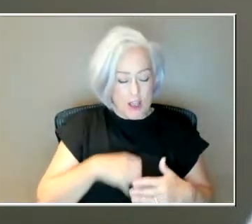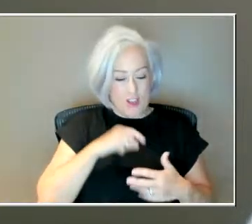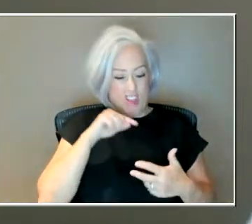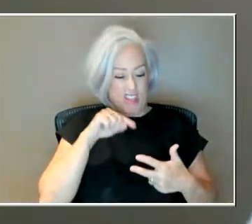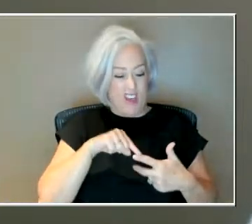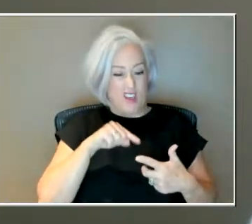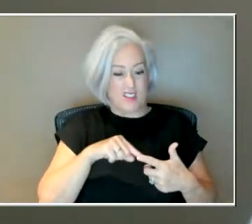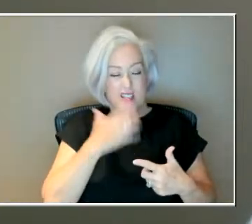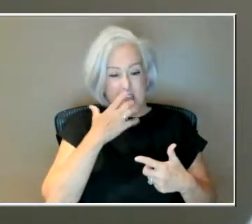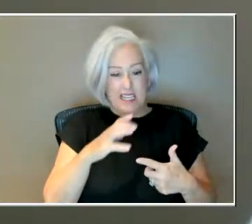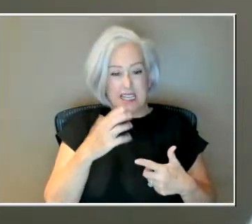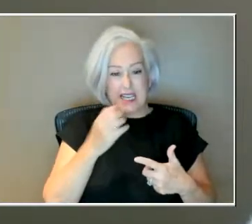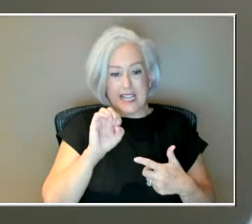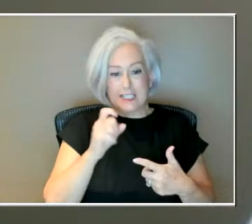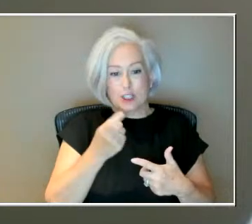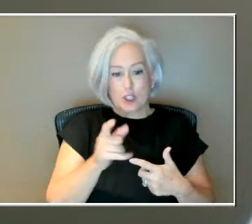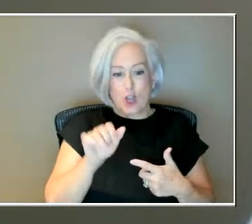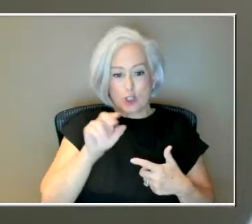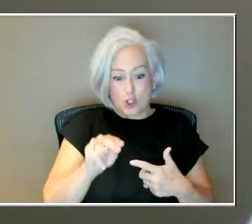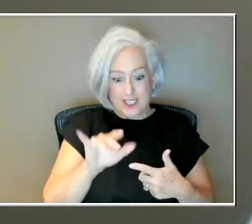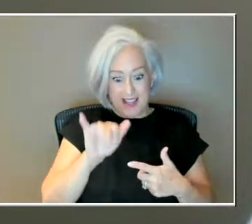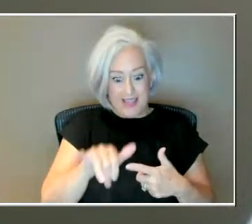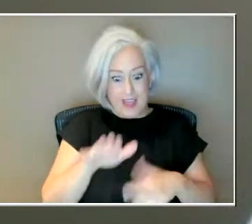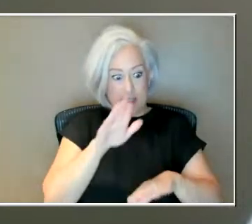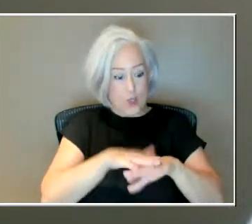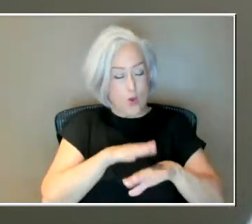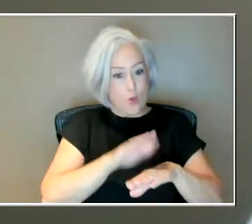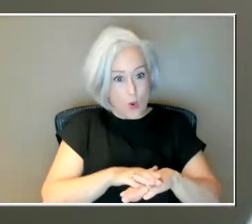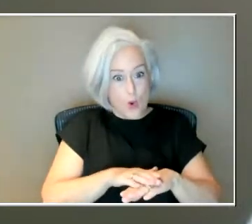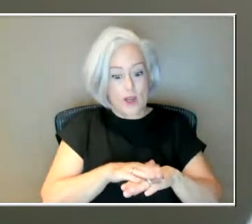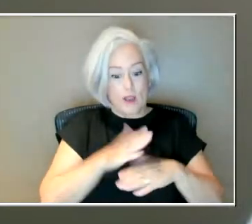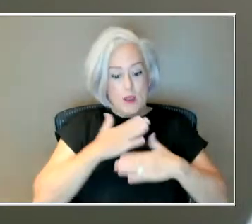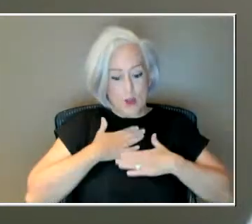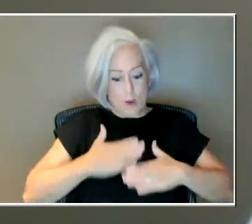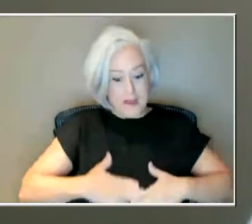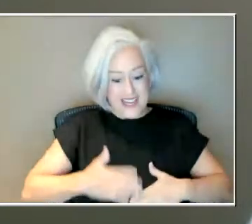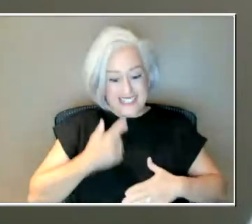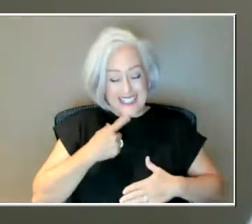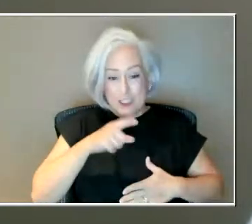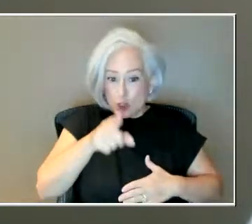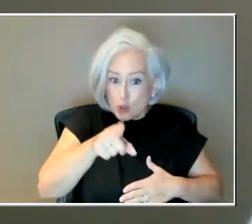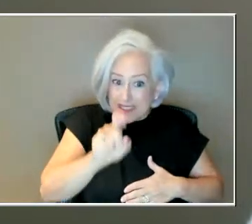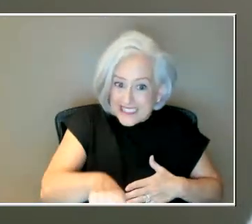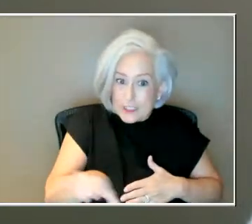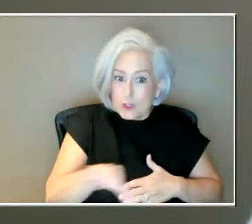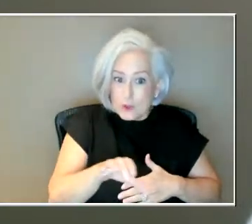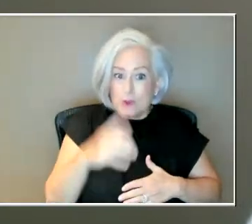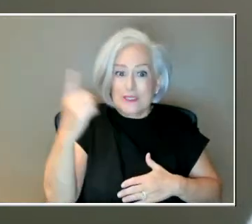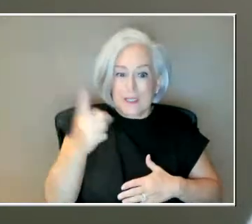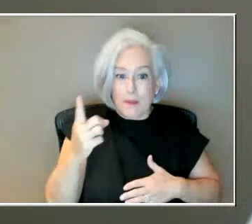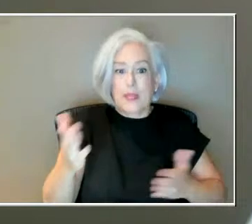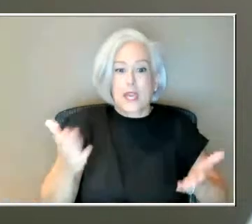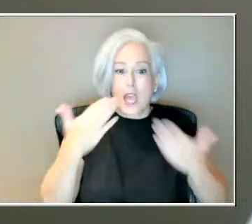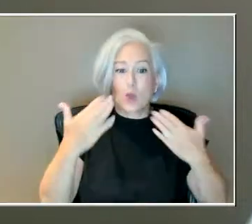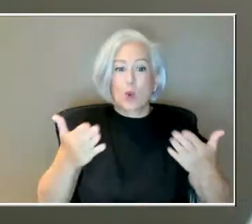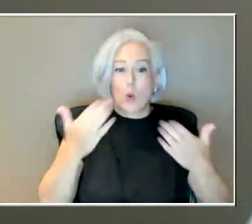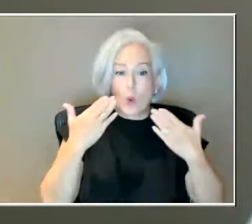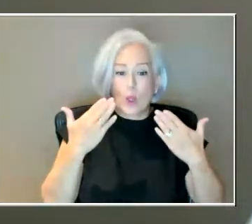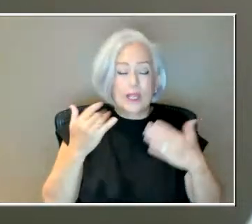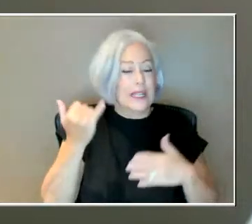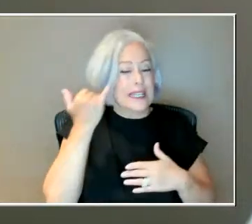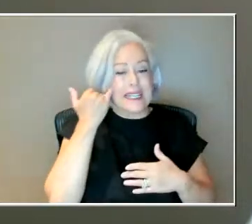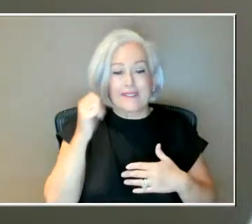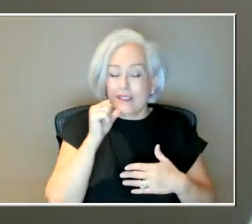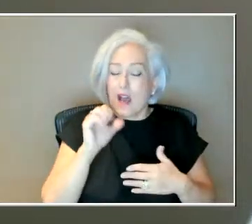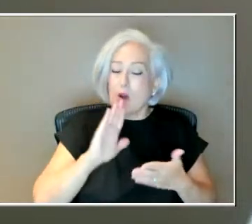exhaustion. And those are really warning signs your body's telling you, you need to do something now, get into a cool environment. Otherwise, this is going to